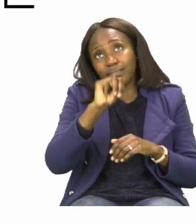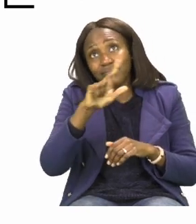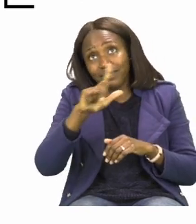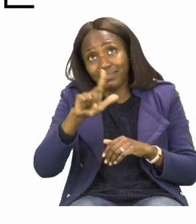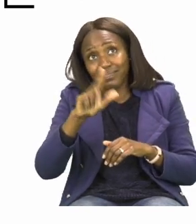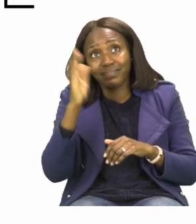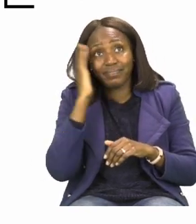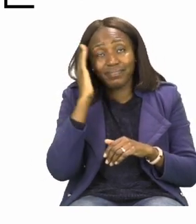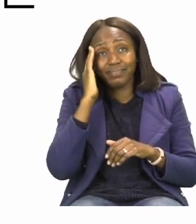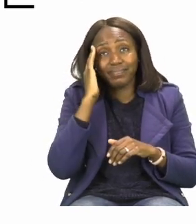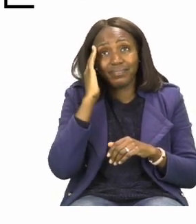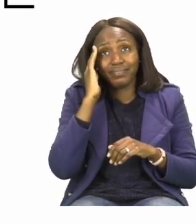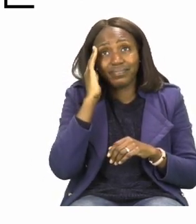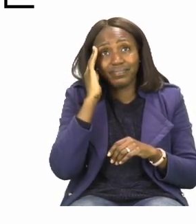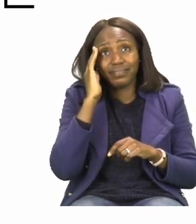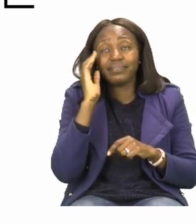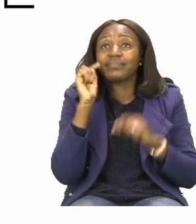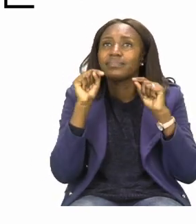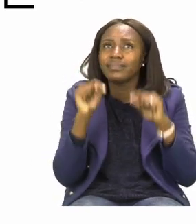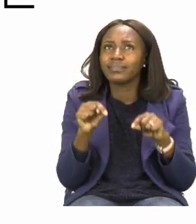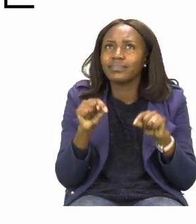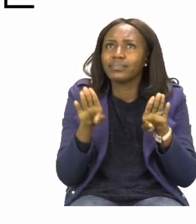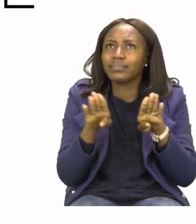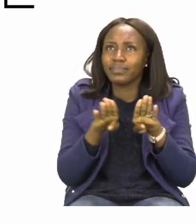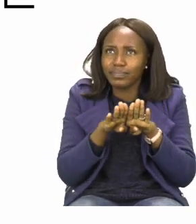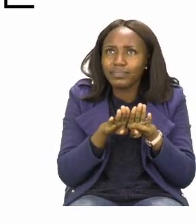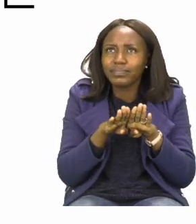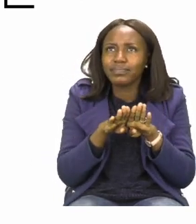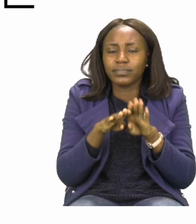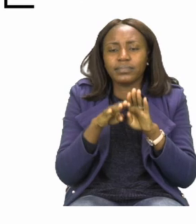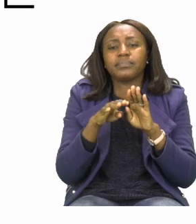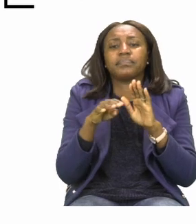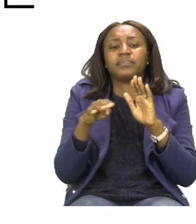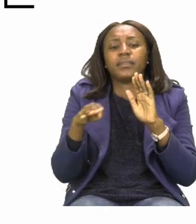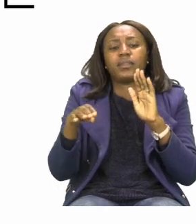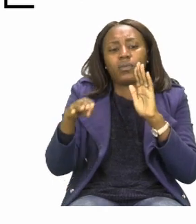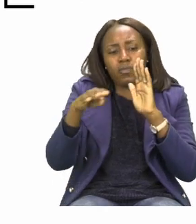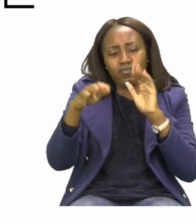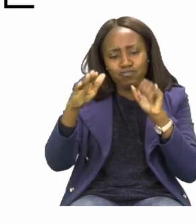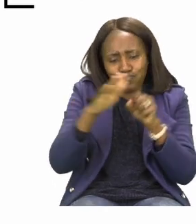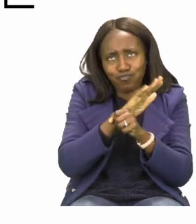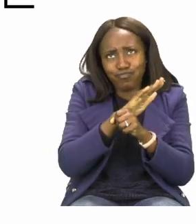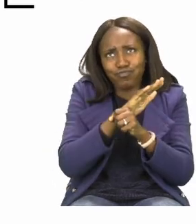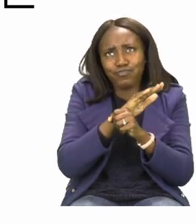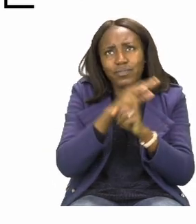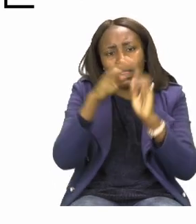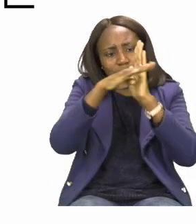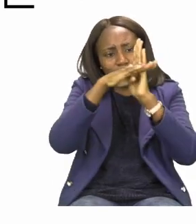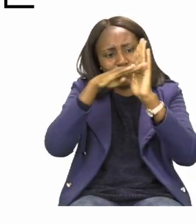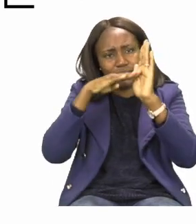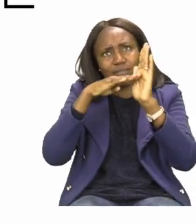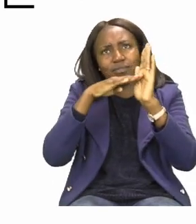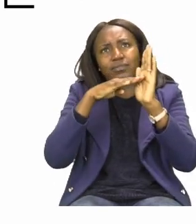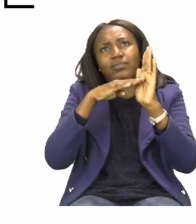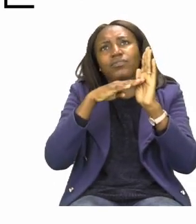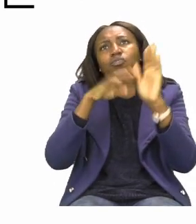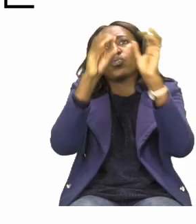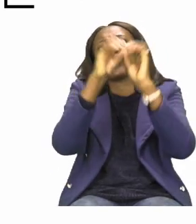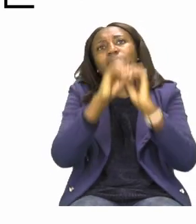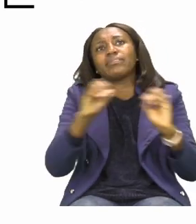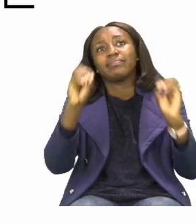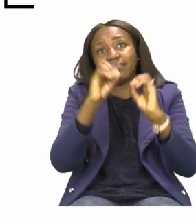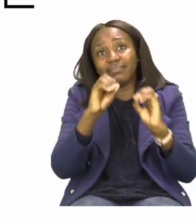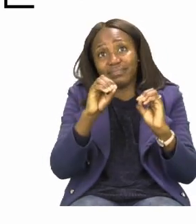So today, we're going to do capacity in terms of looking at a jug with water and